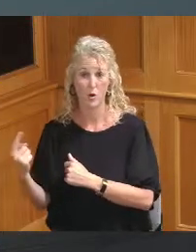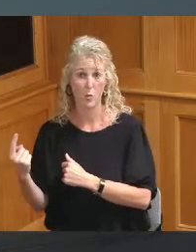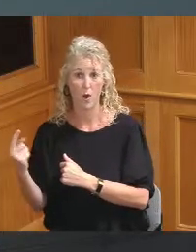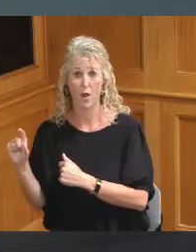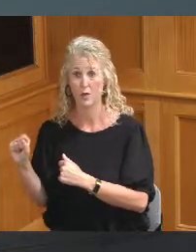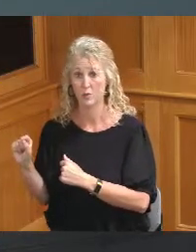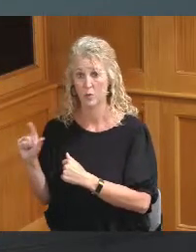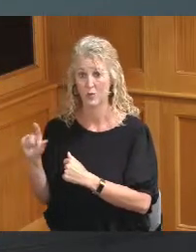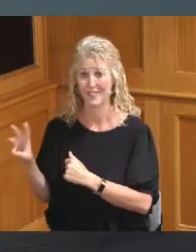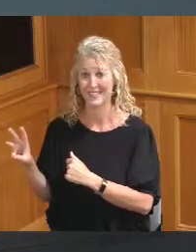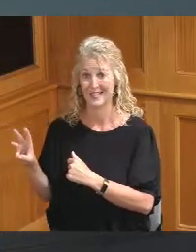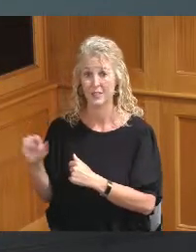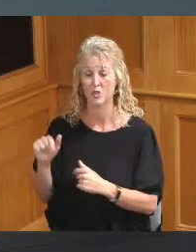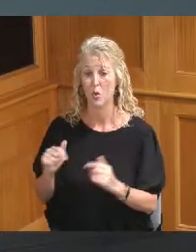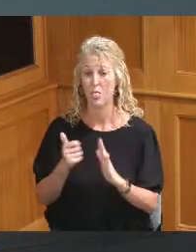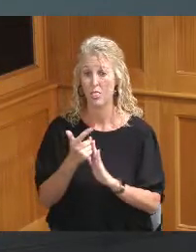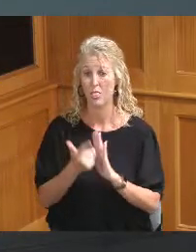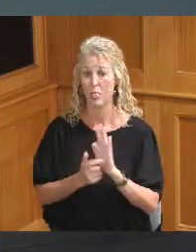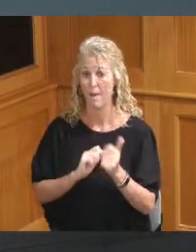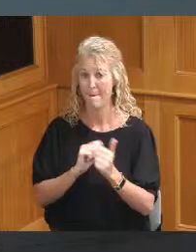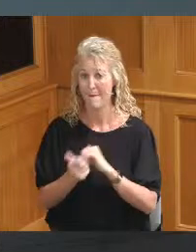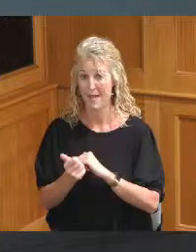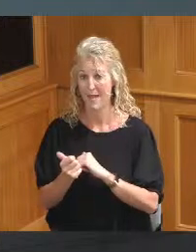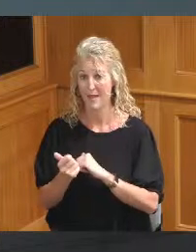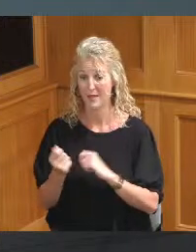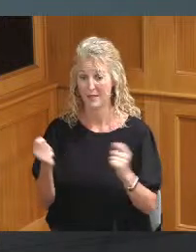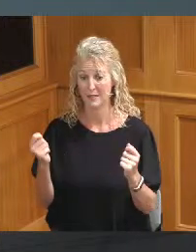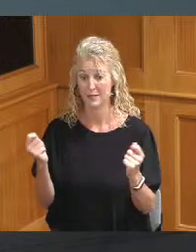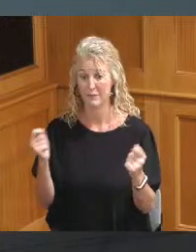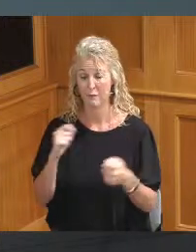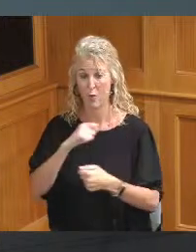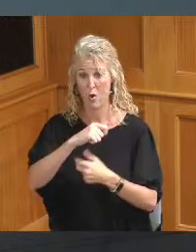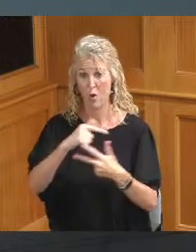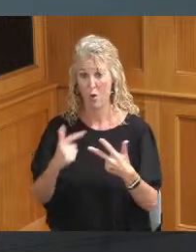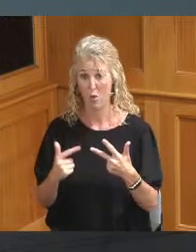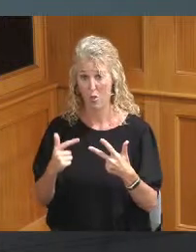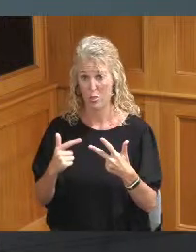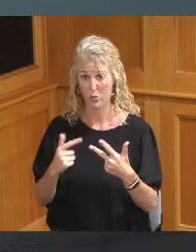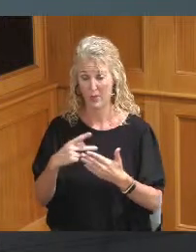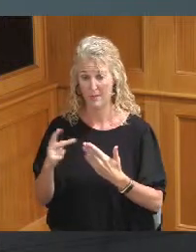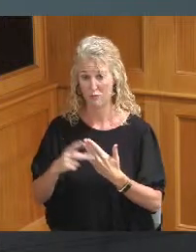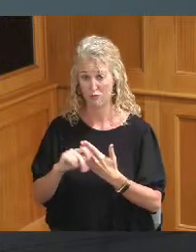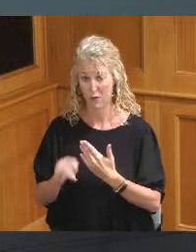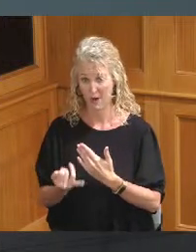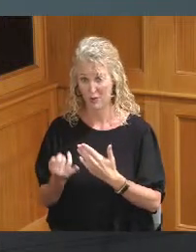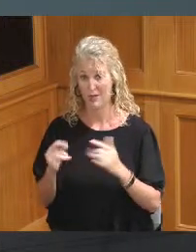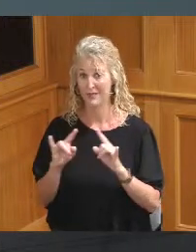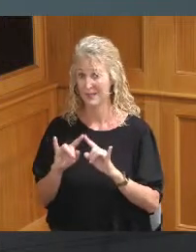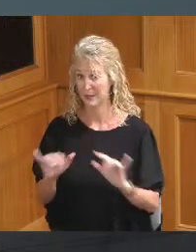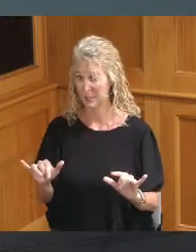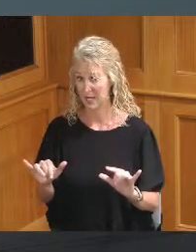we have this legislation, it's going to be for all three pilot programs, correct?